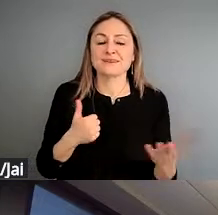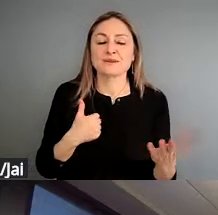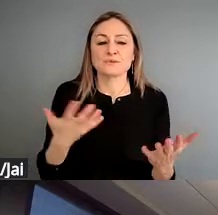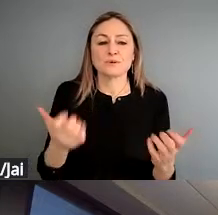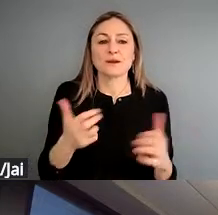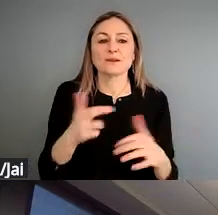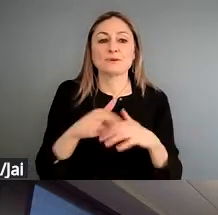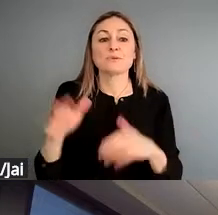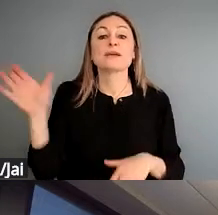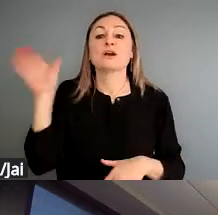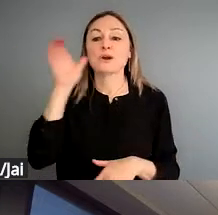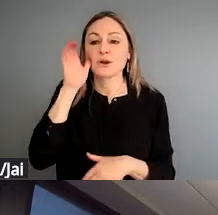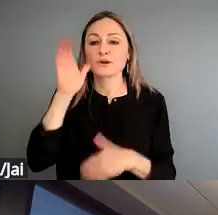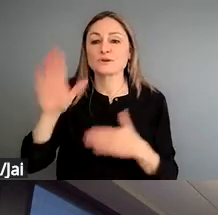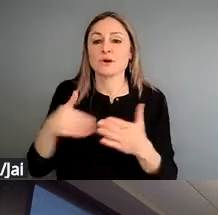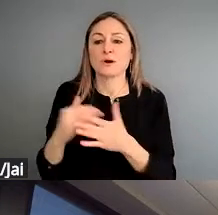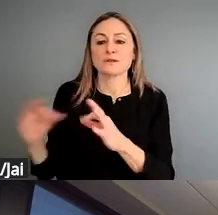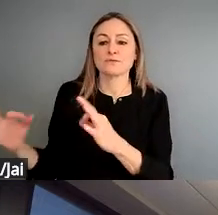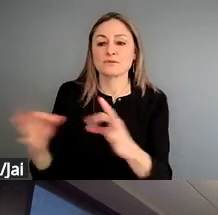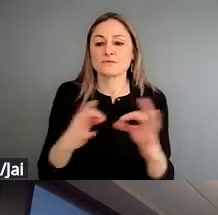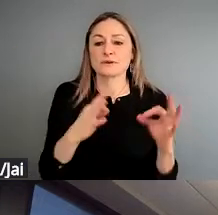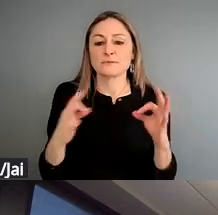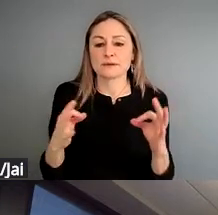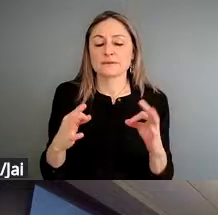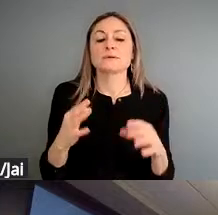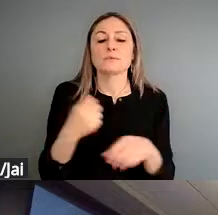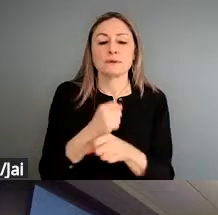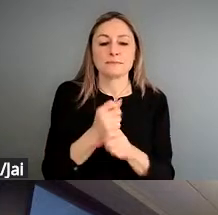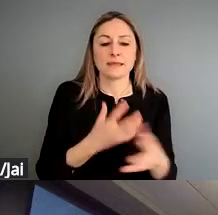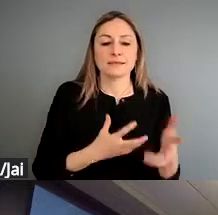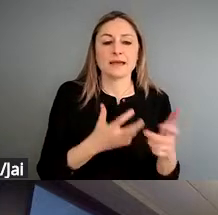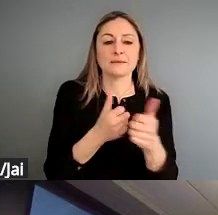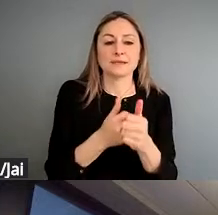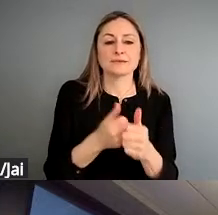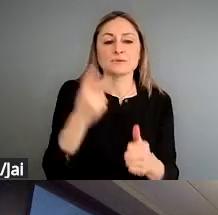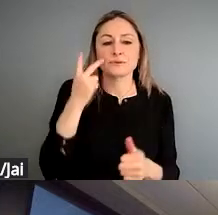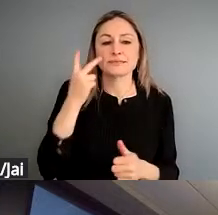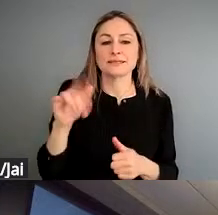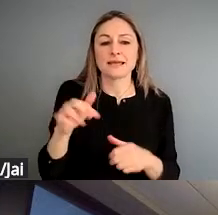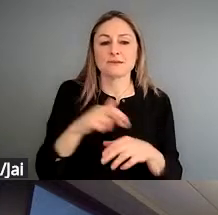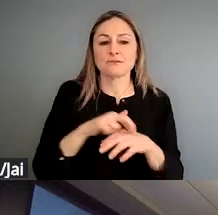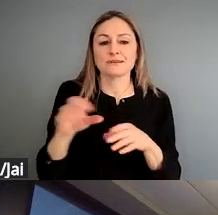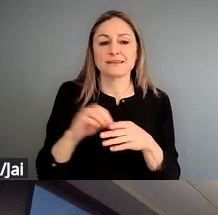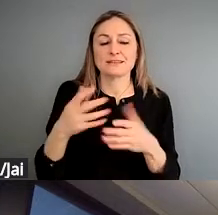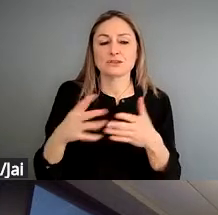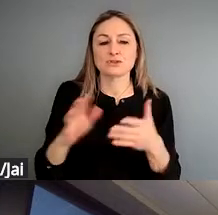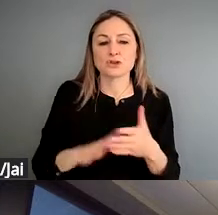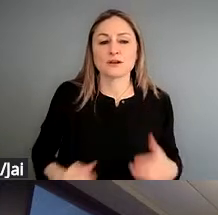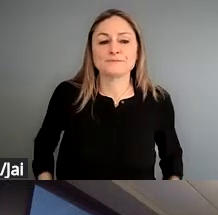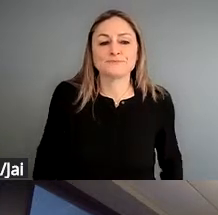We heard all of your feedback. We've made these updates, and you'll see that reflected in your charts here.